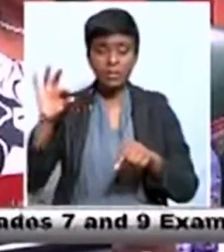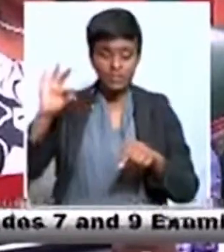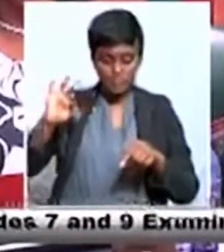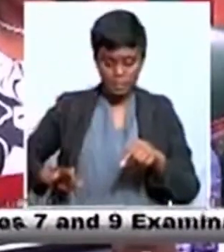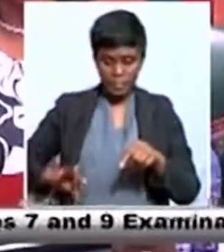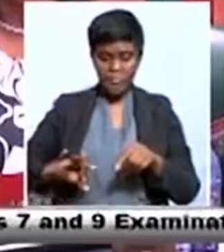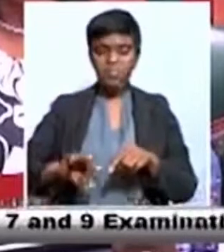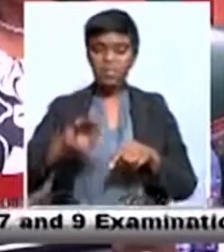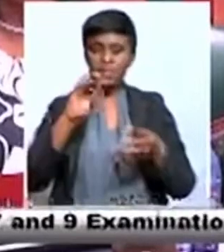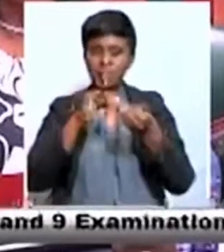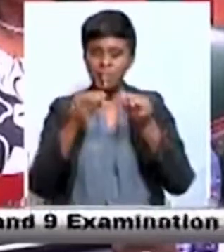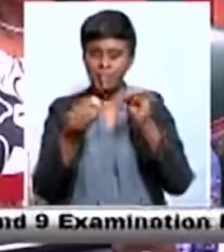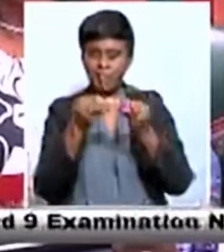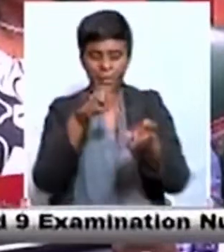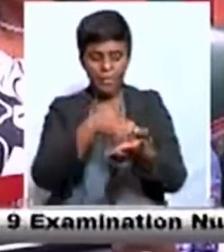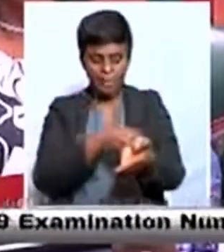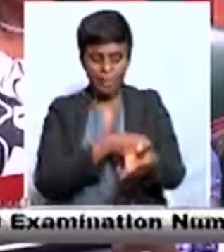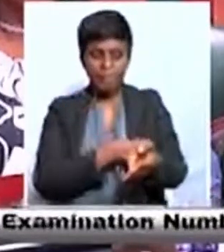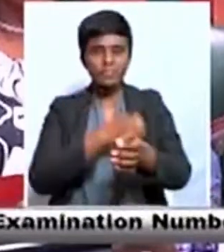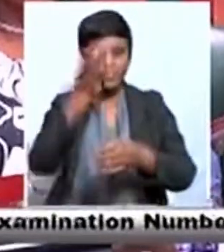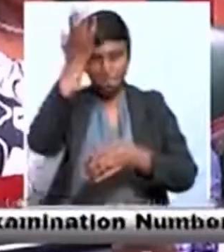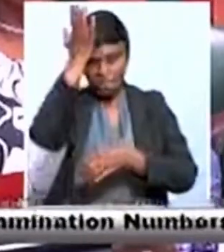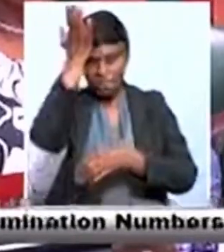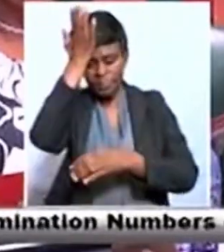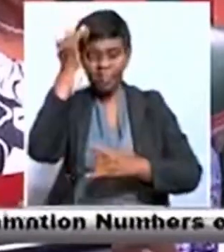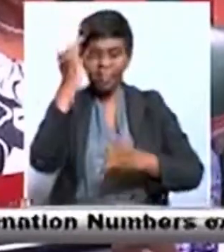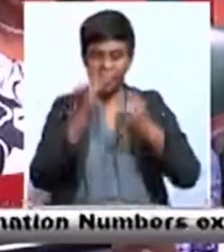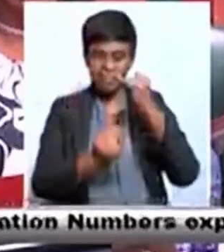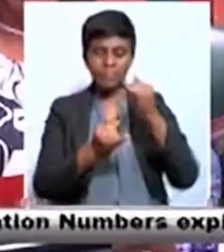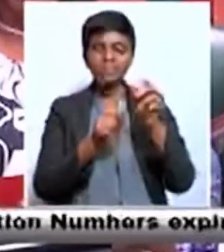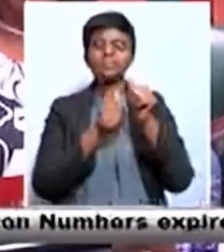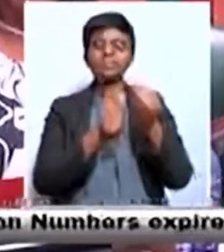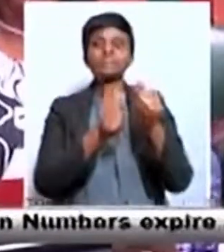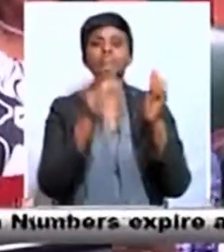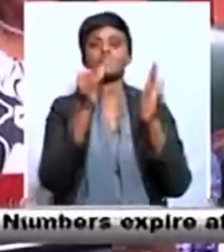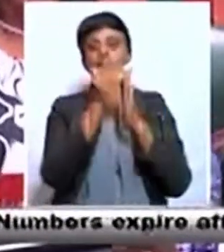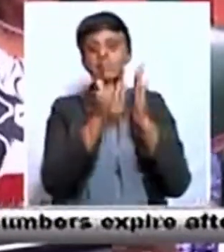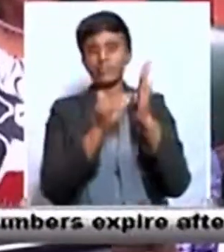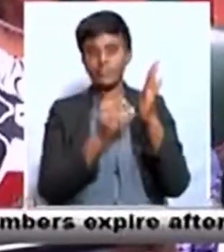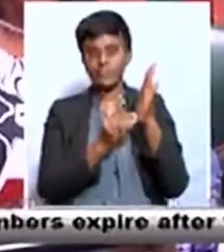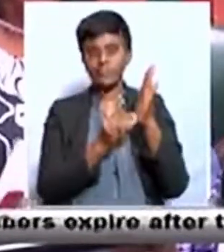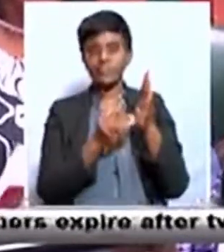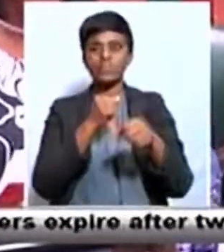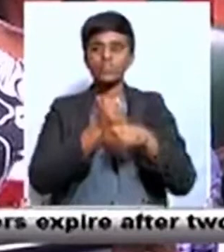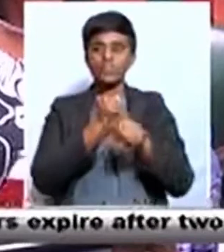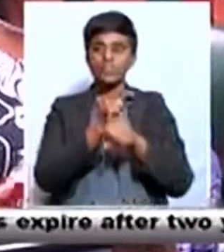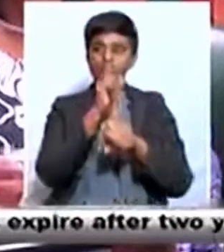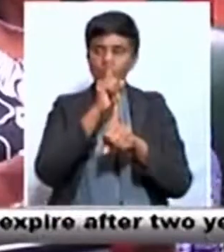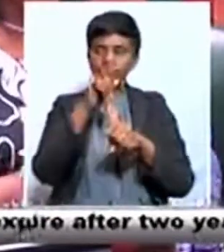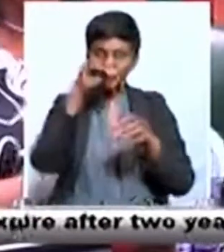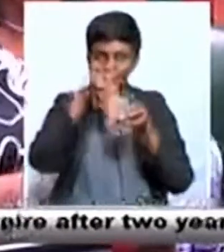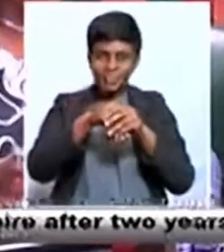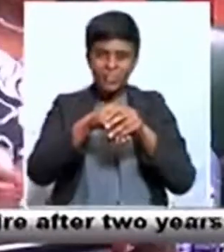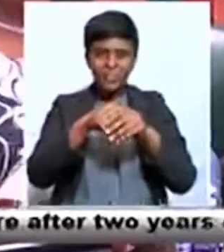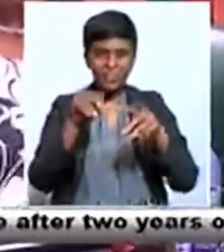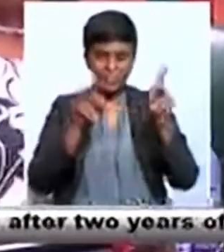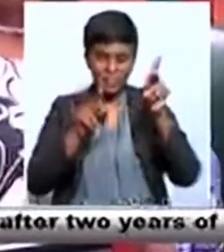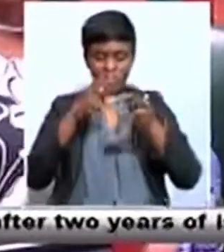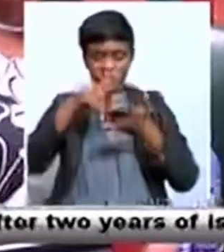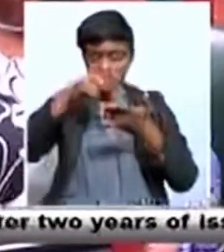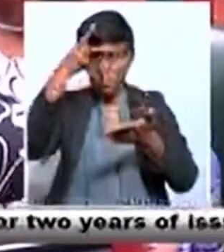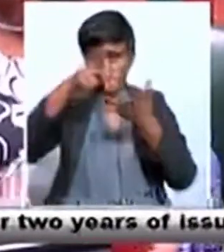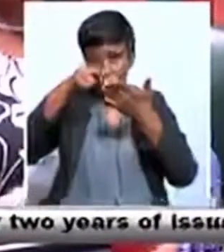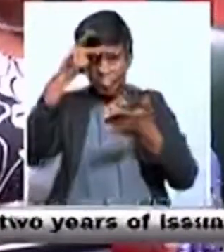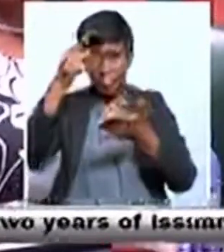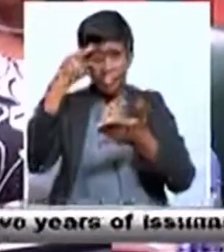examination number expiring are as follows. It ensures internal candidates presented for the